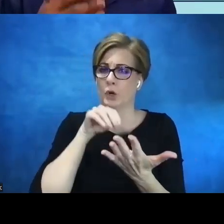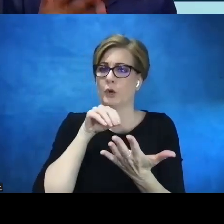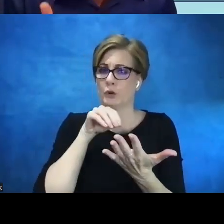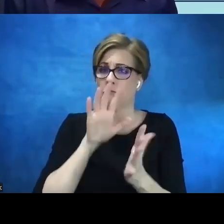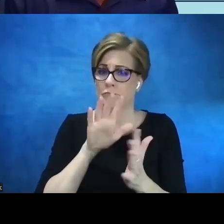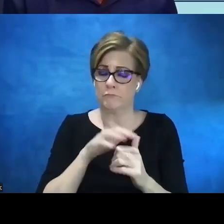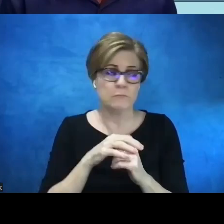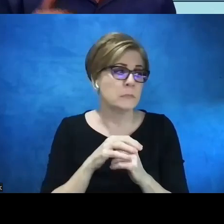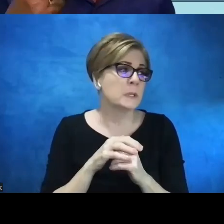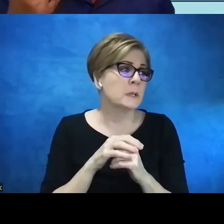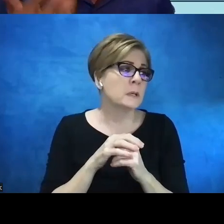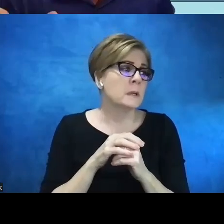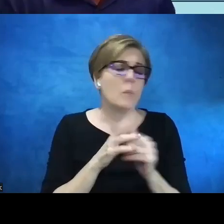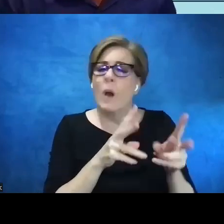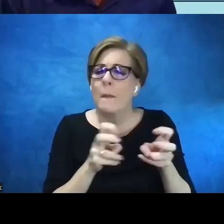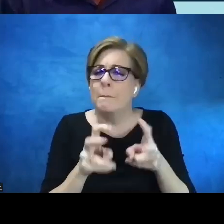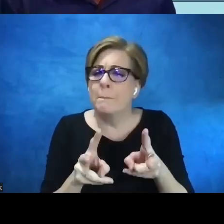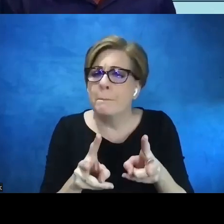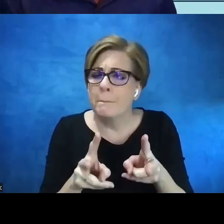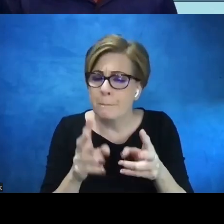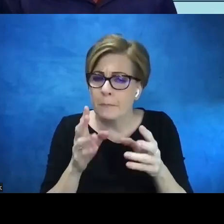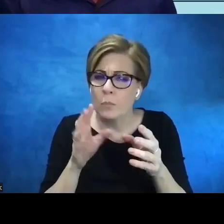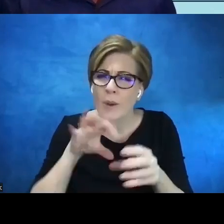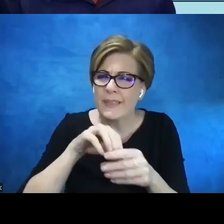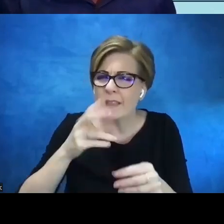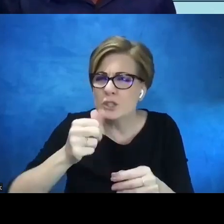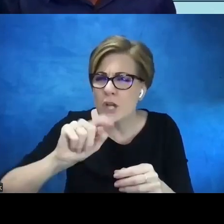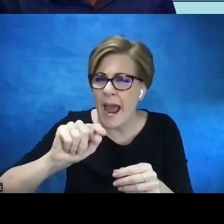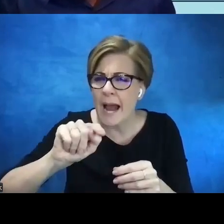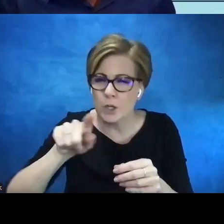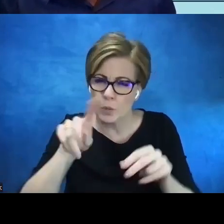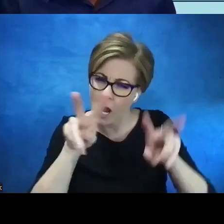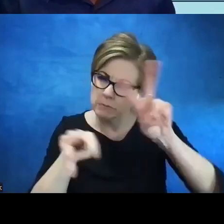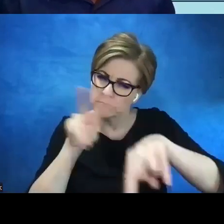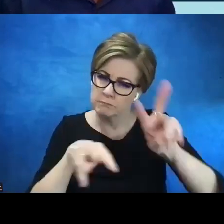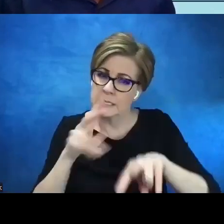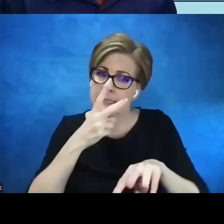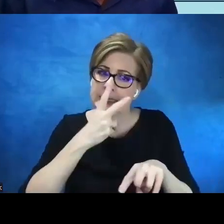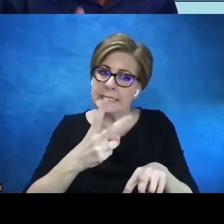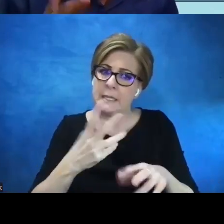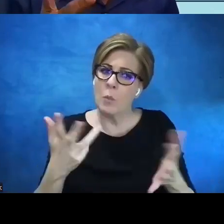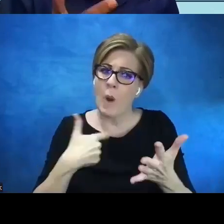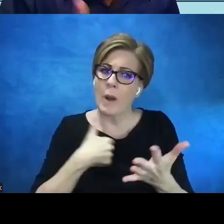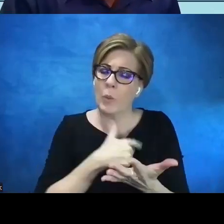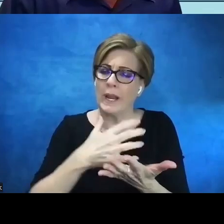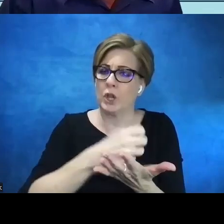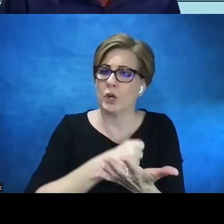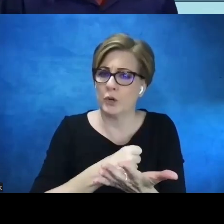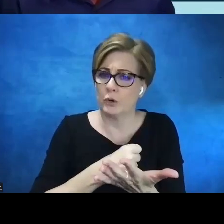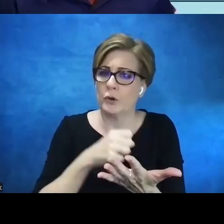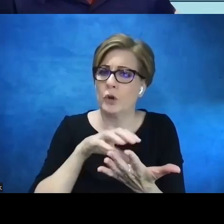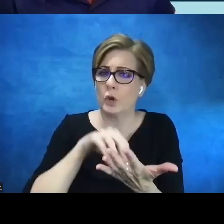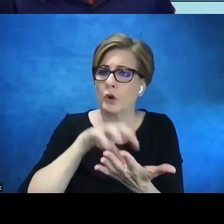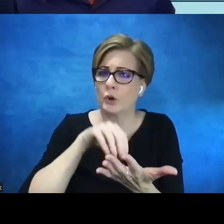for informational purposes so that you're able to gather up the ongoing work and the attention